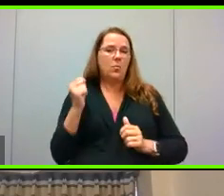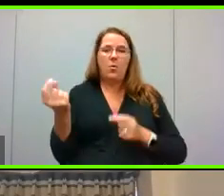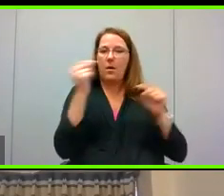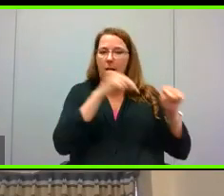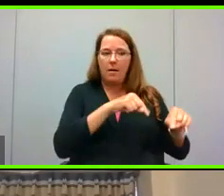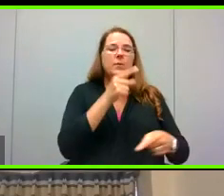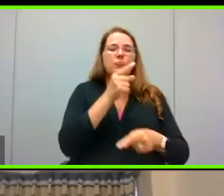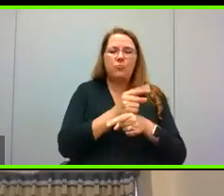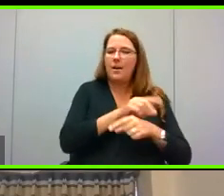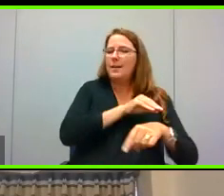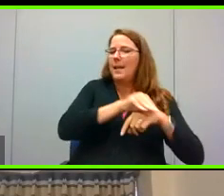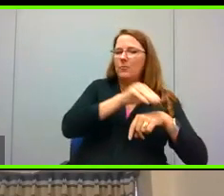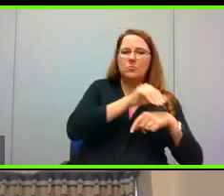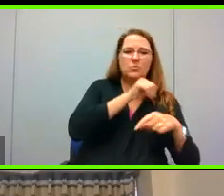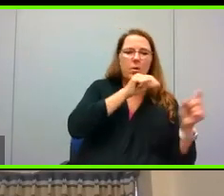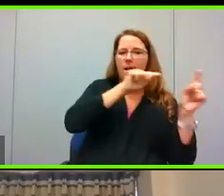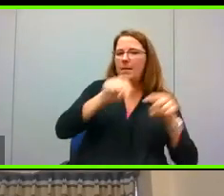councils won't come either,